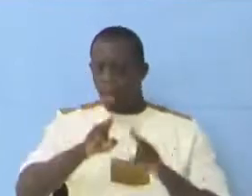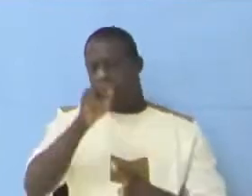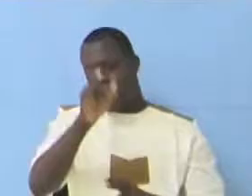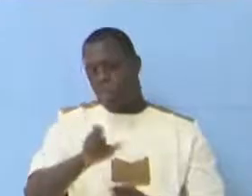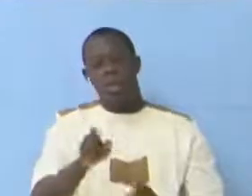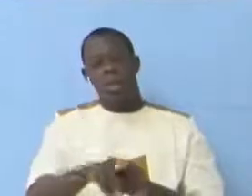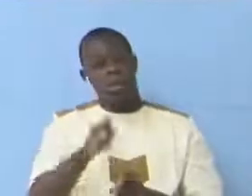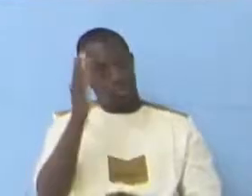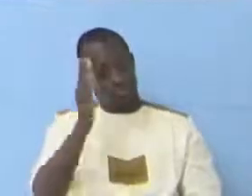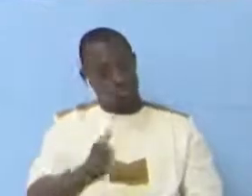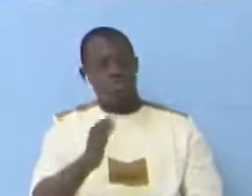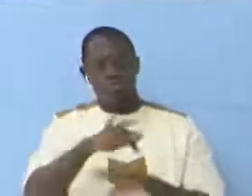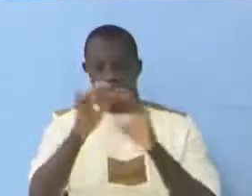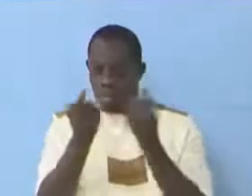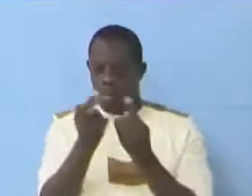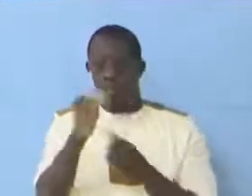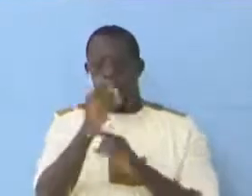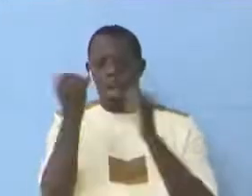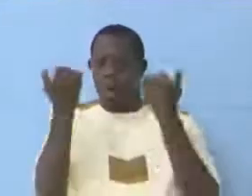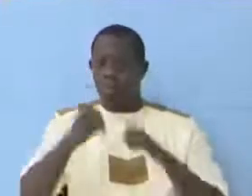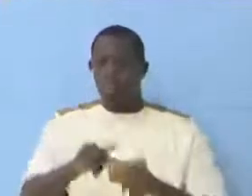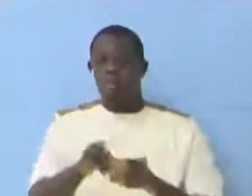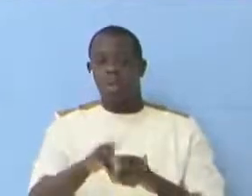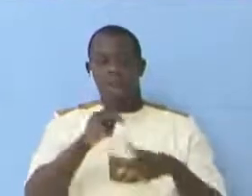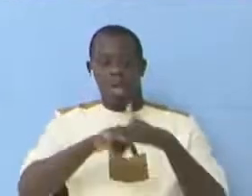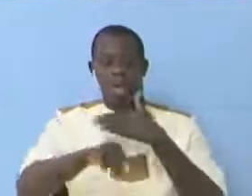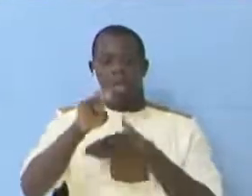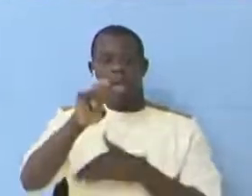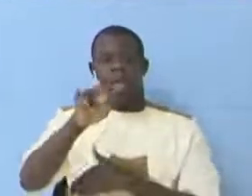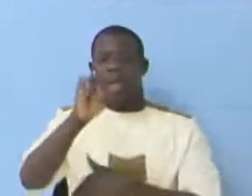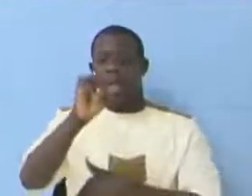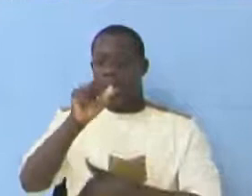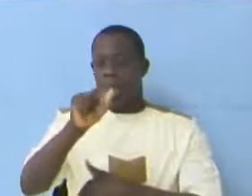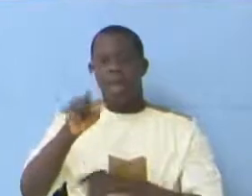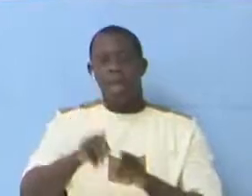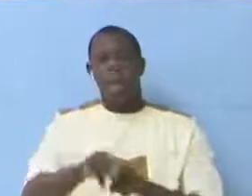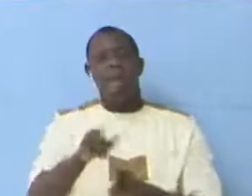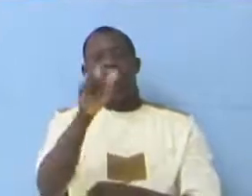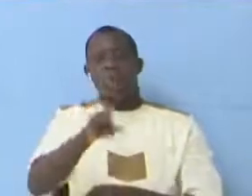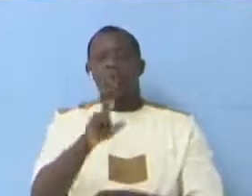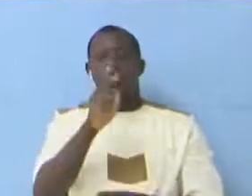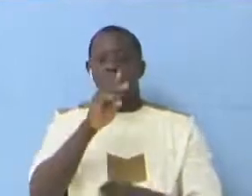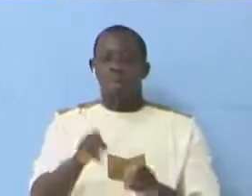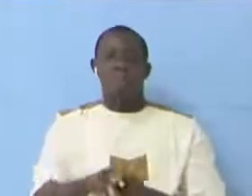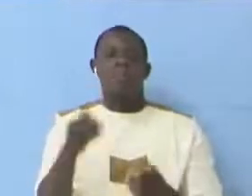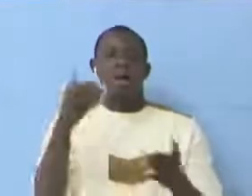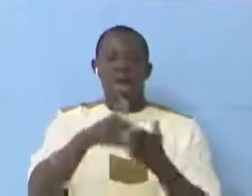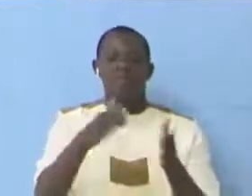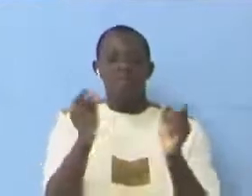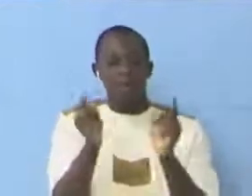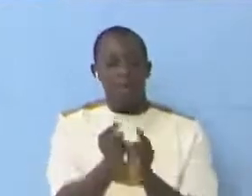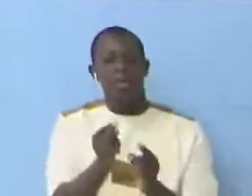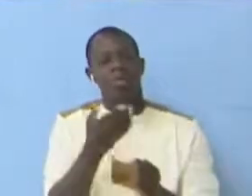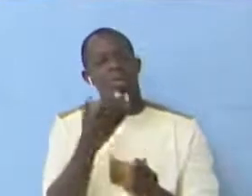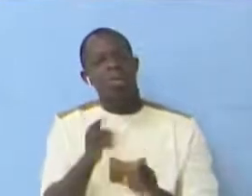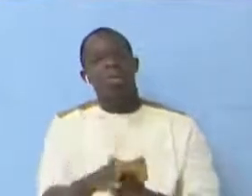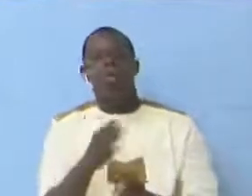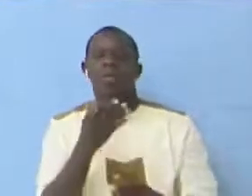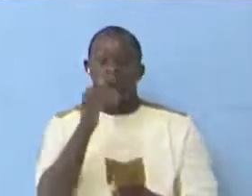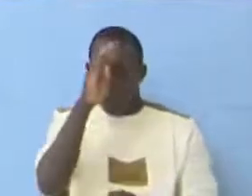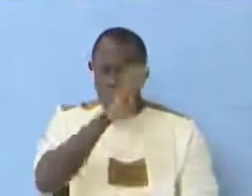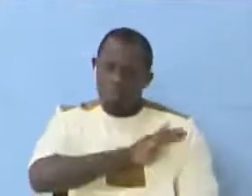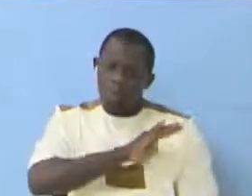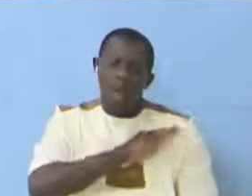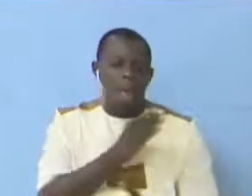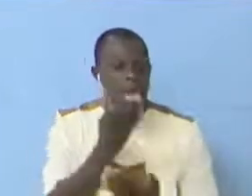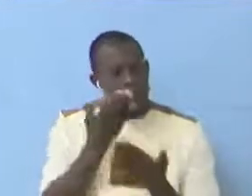in the NIA, the person who would come and tell you, oh, my brother, I'm sorry, guidance is the person who would lock you up